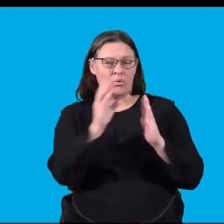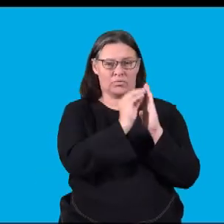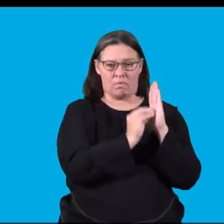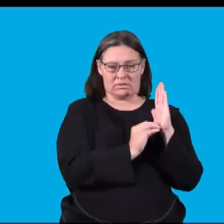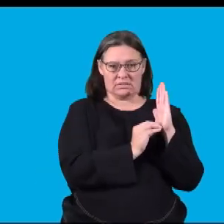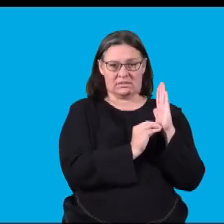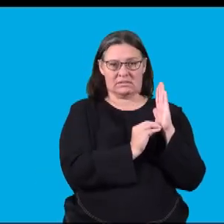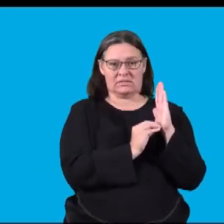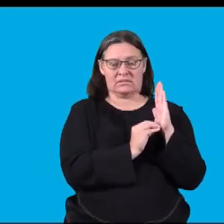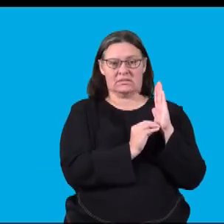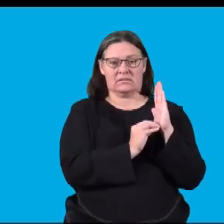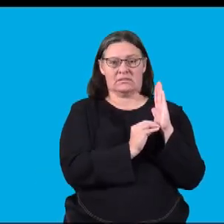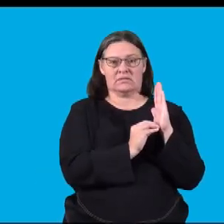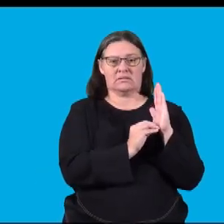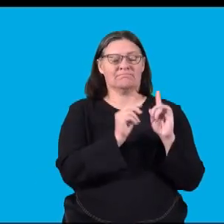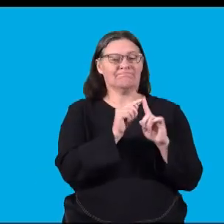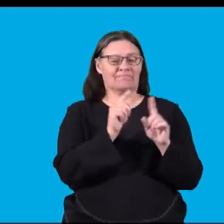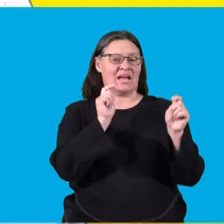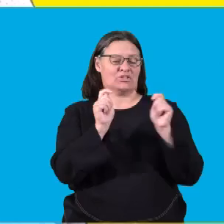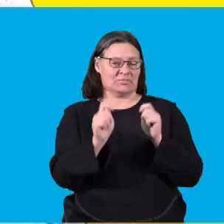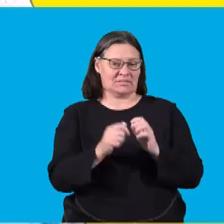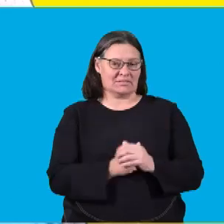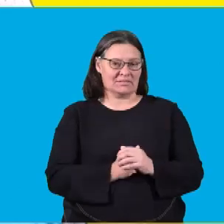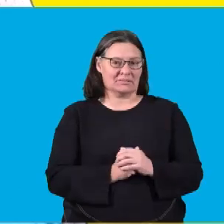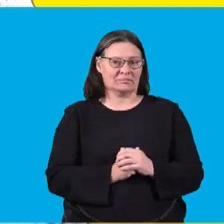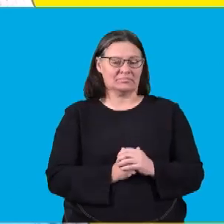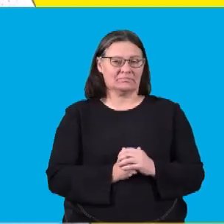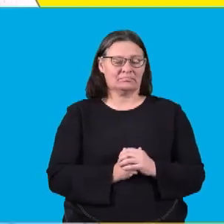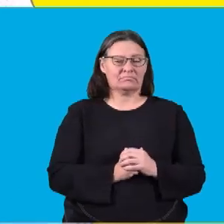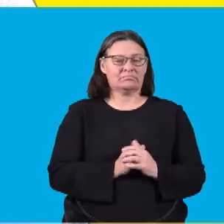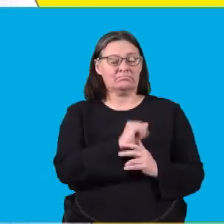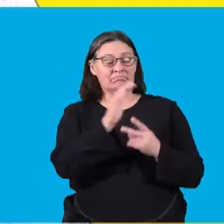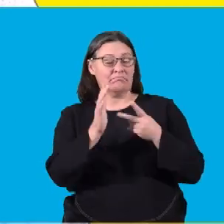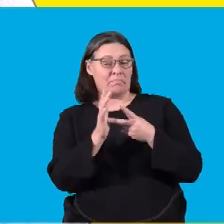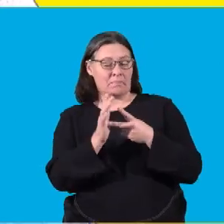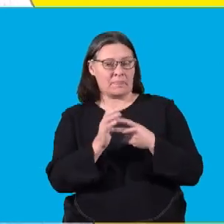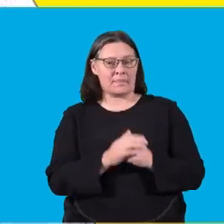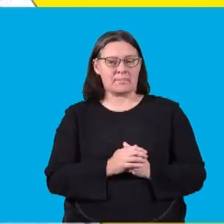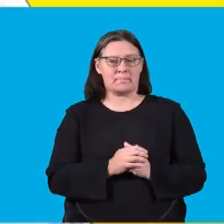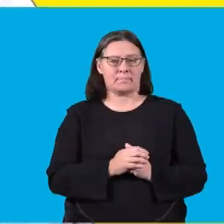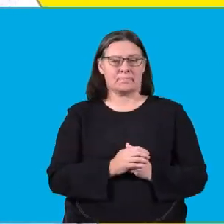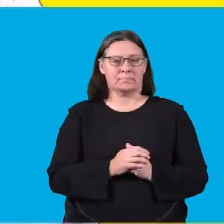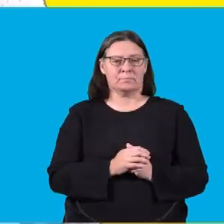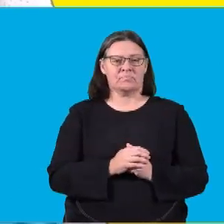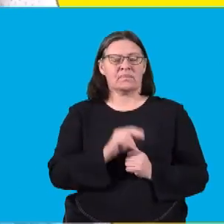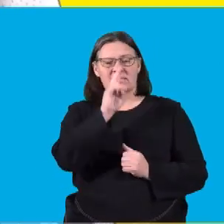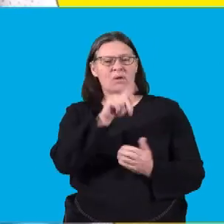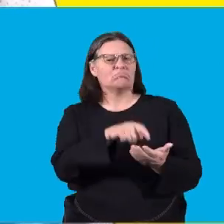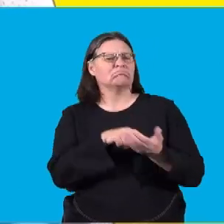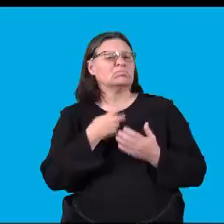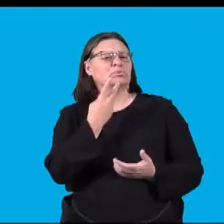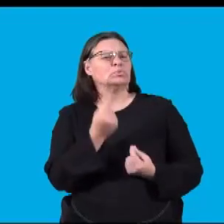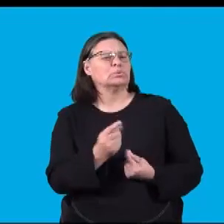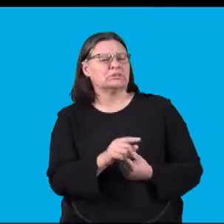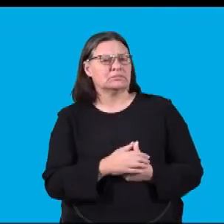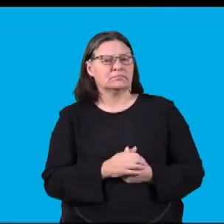we would record this particular adjustment. Let's go on to the next one and see what we are